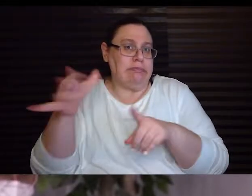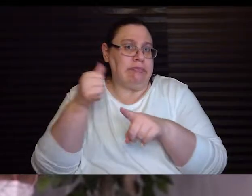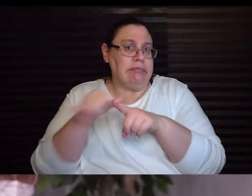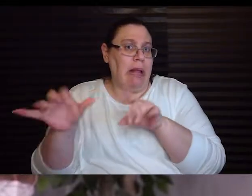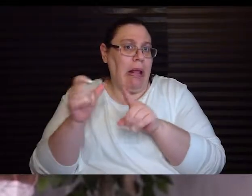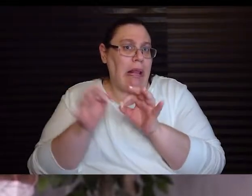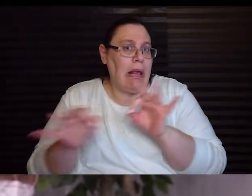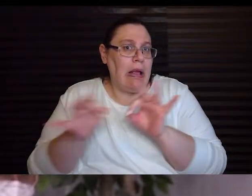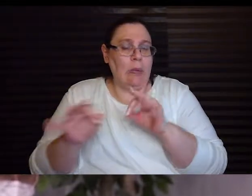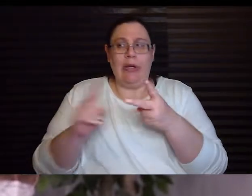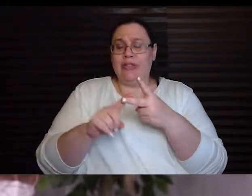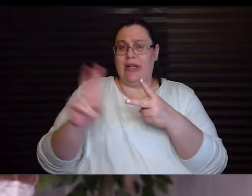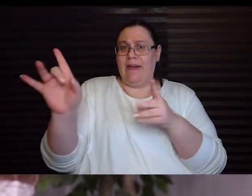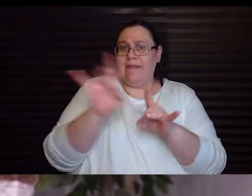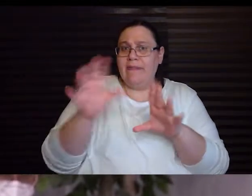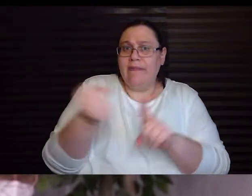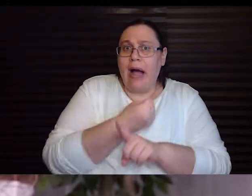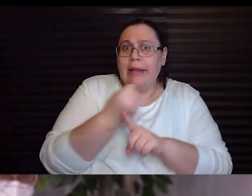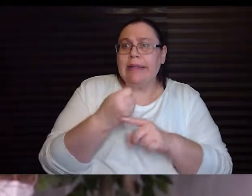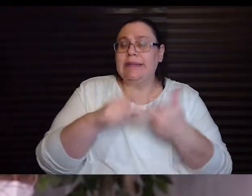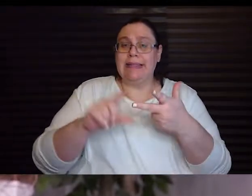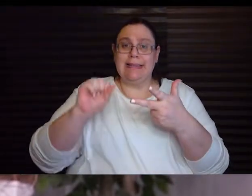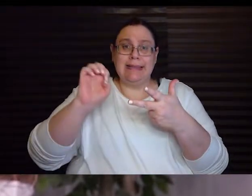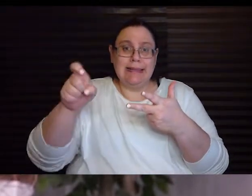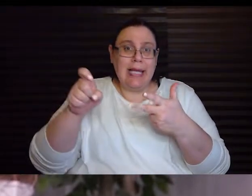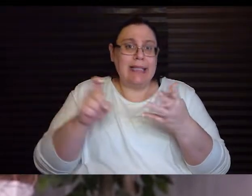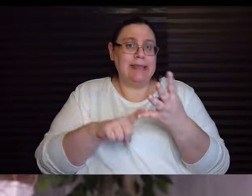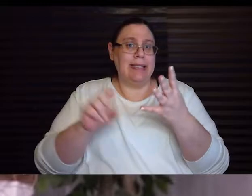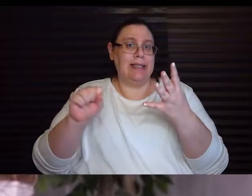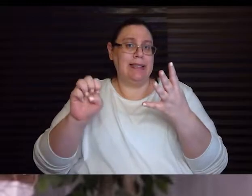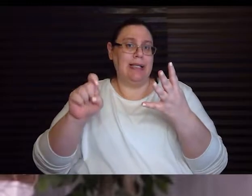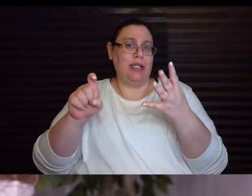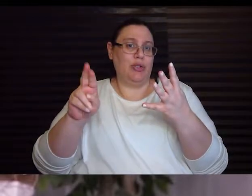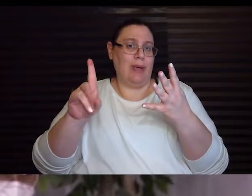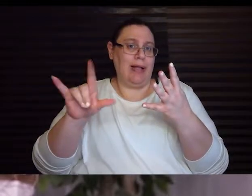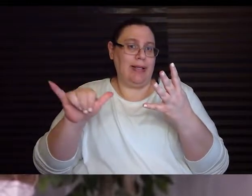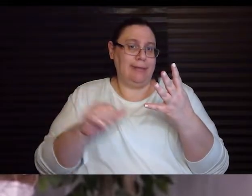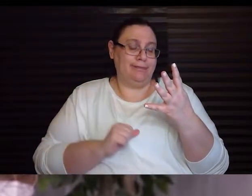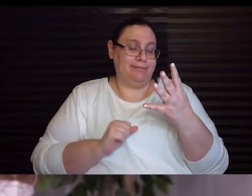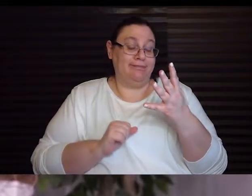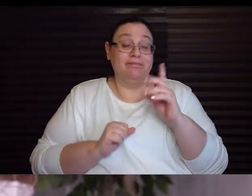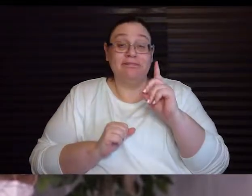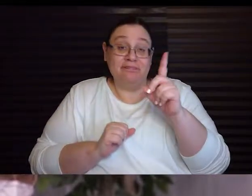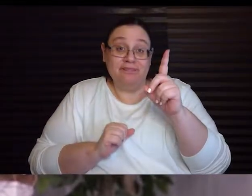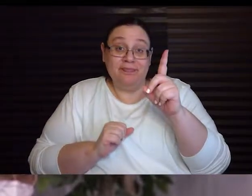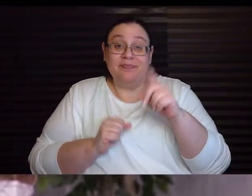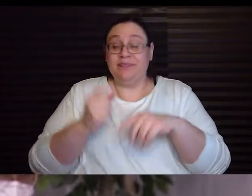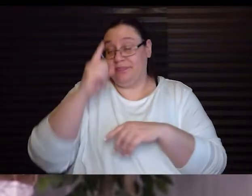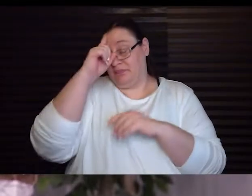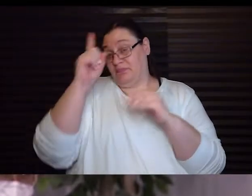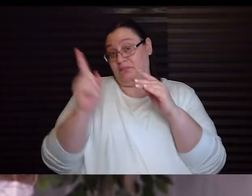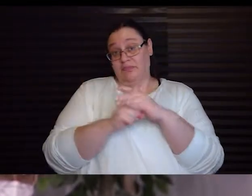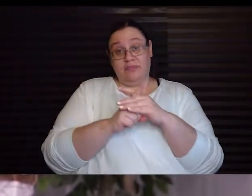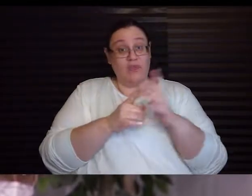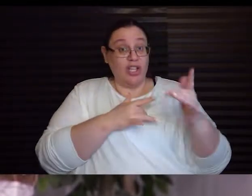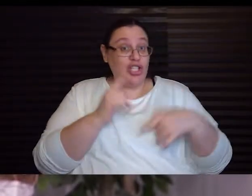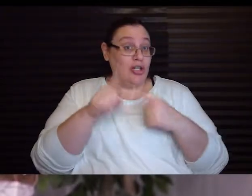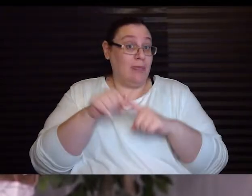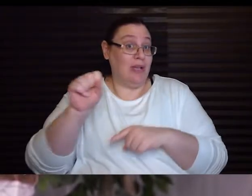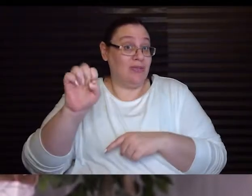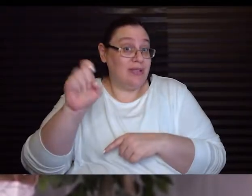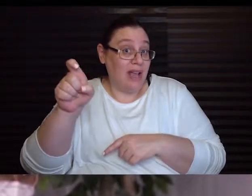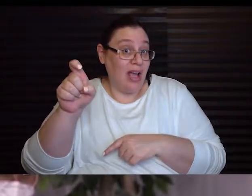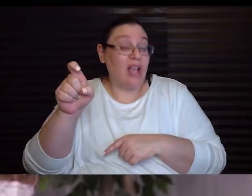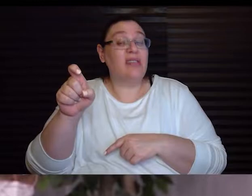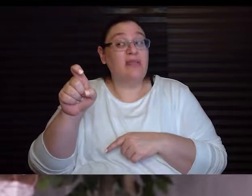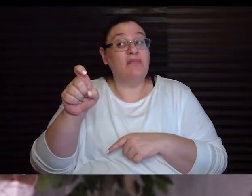language, portrayals of violence, sex, and sexuality. Of course, it occurs to me that if you're worried about